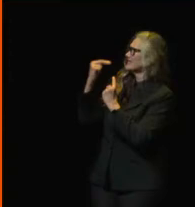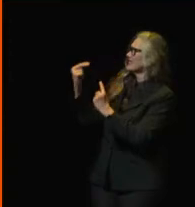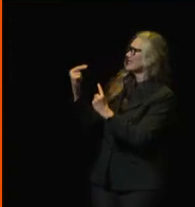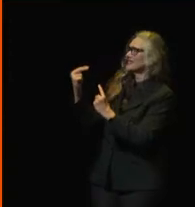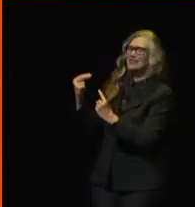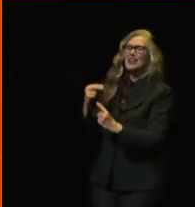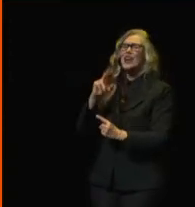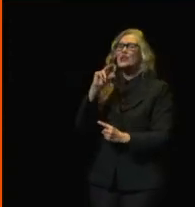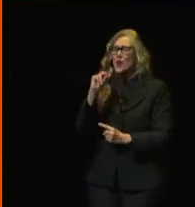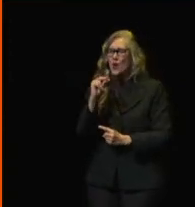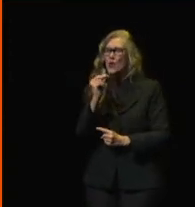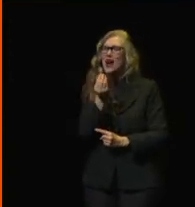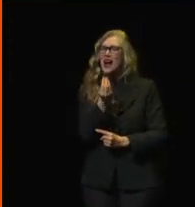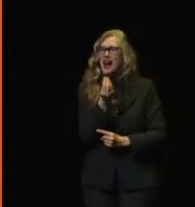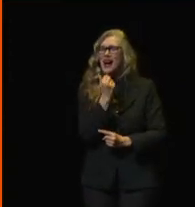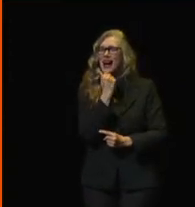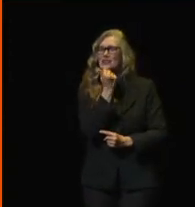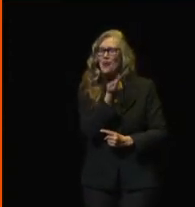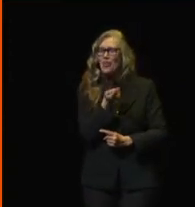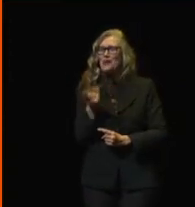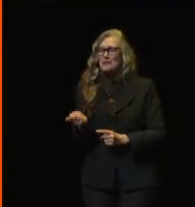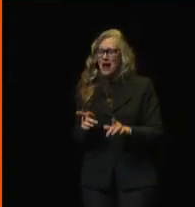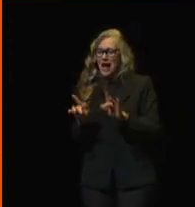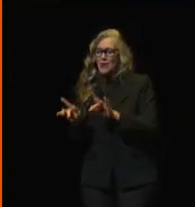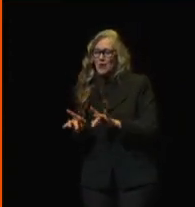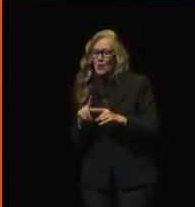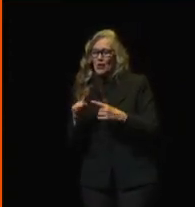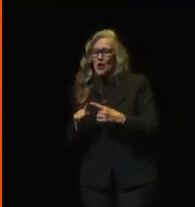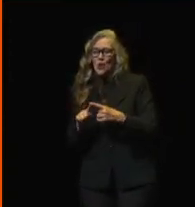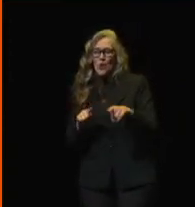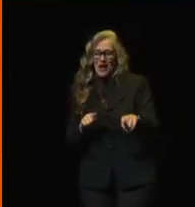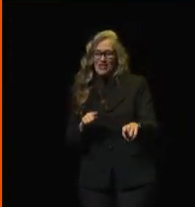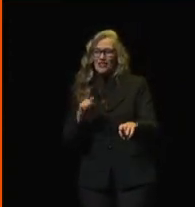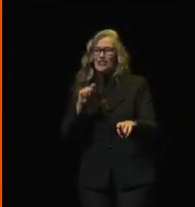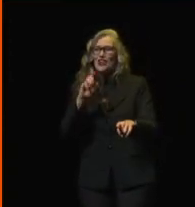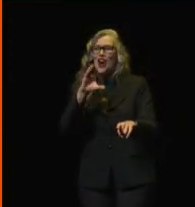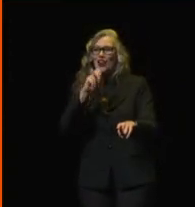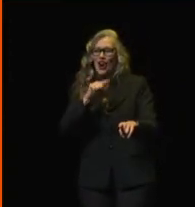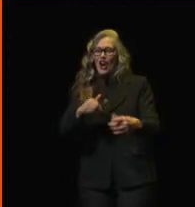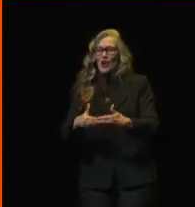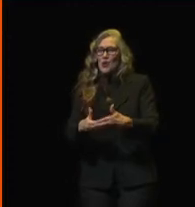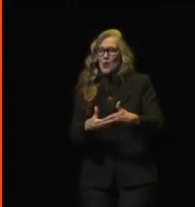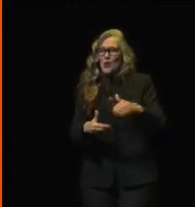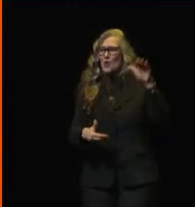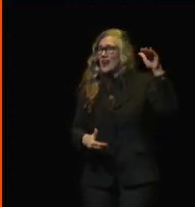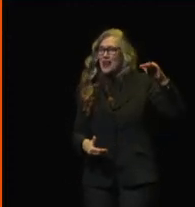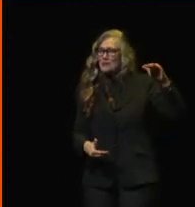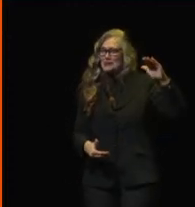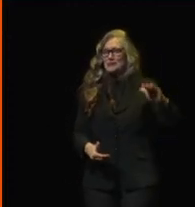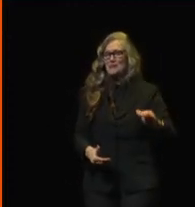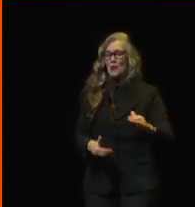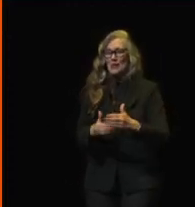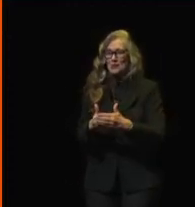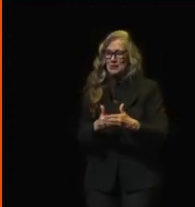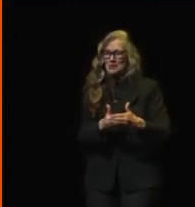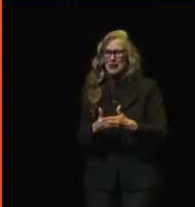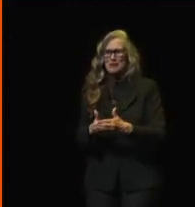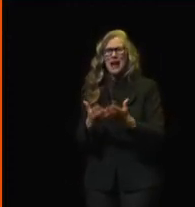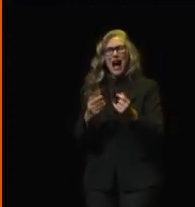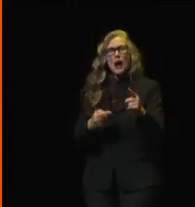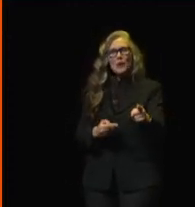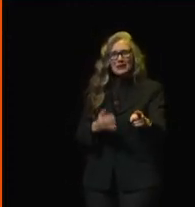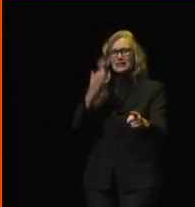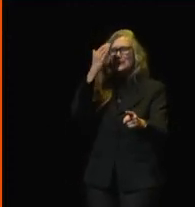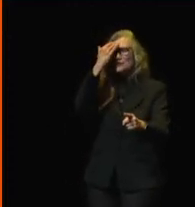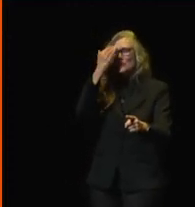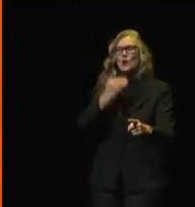baby, so he would know what I sounded like and know that I love him. I didn't dare imagine back in 2017 that